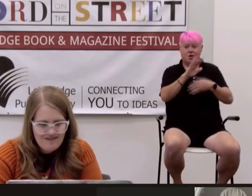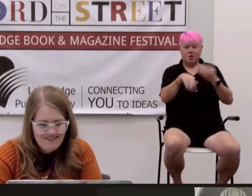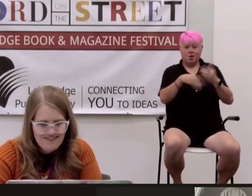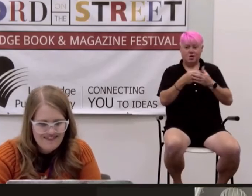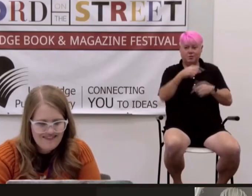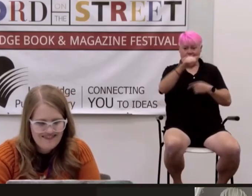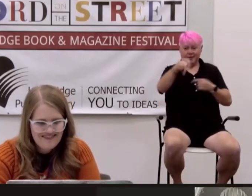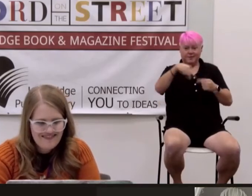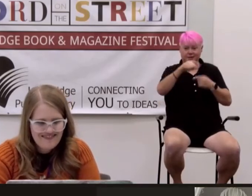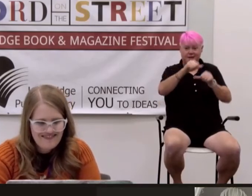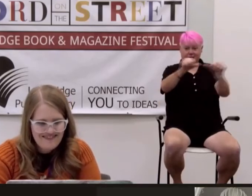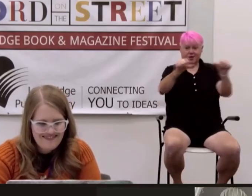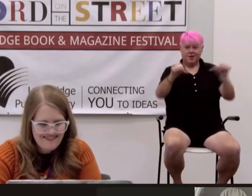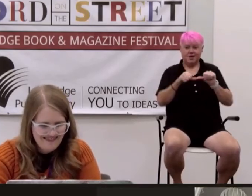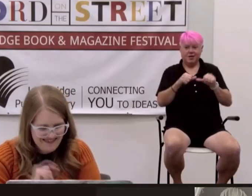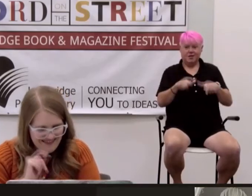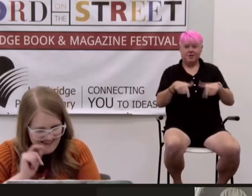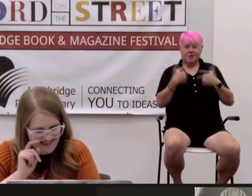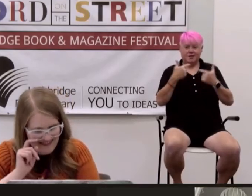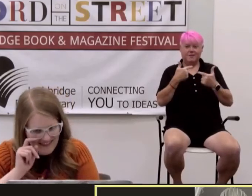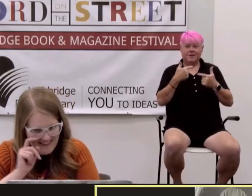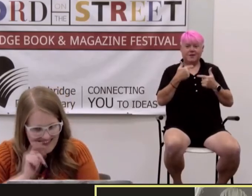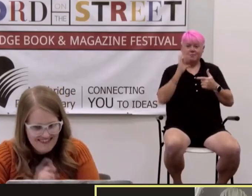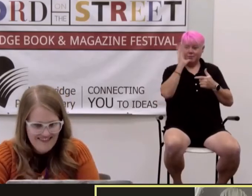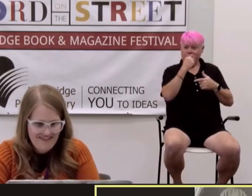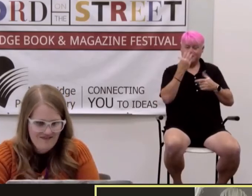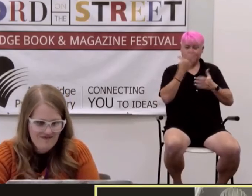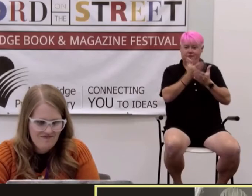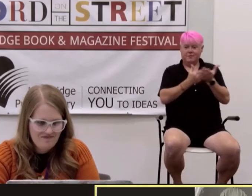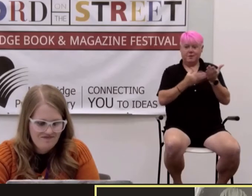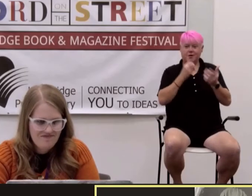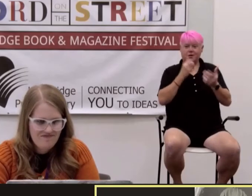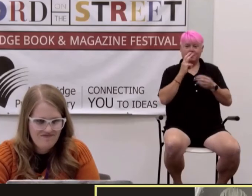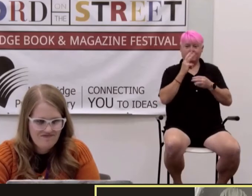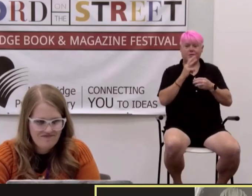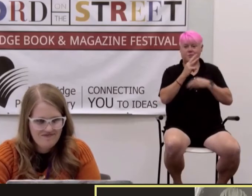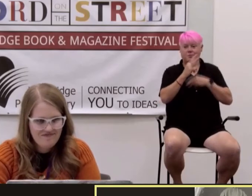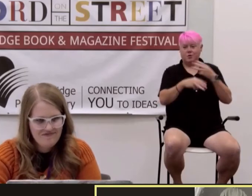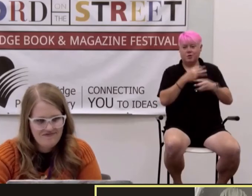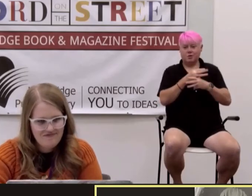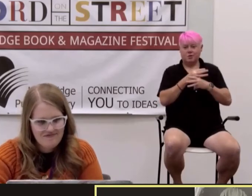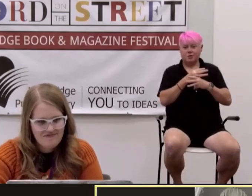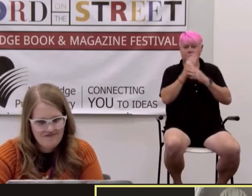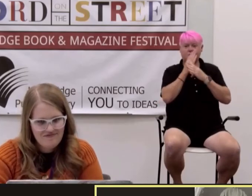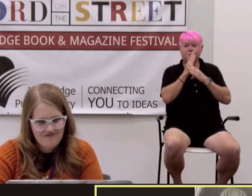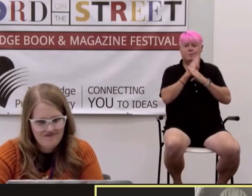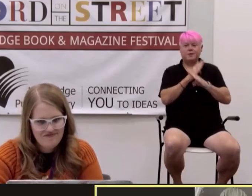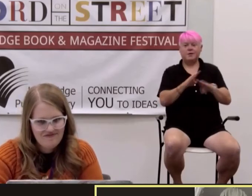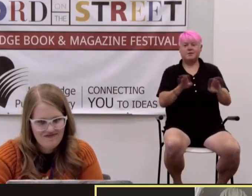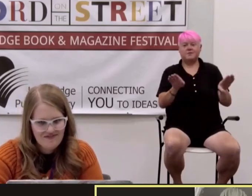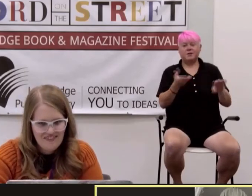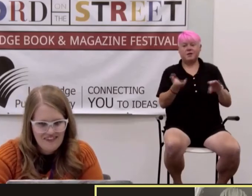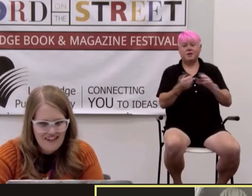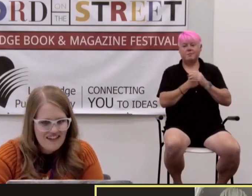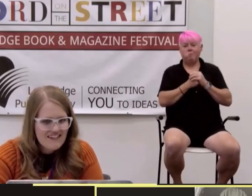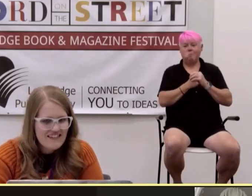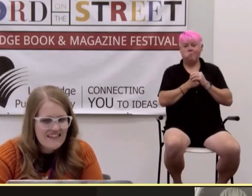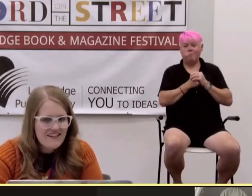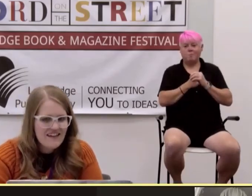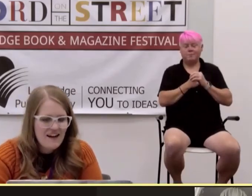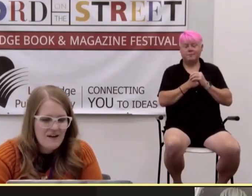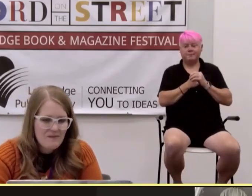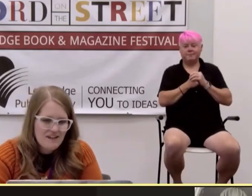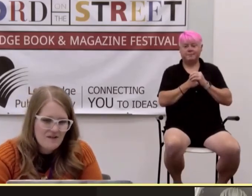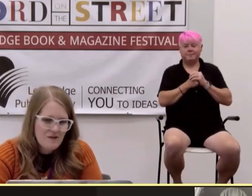So you live in a beautiful part of the world. Oh, totally. It's so peaceful. Yeah. Yes,